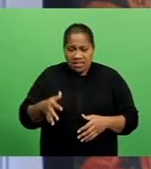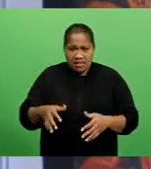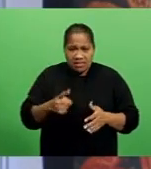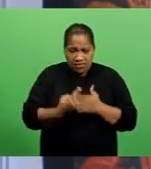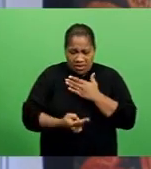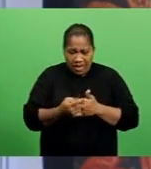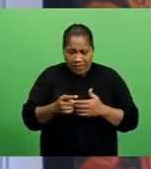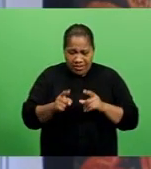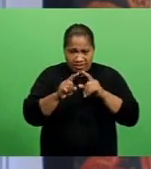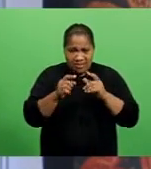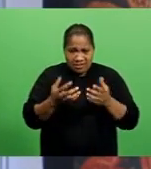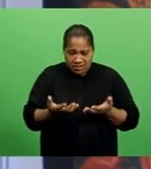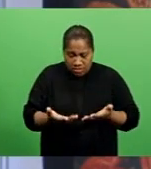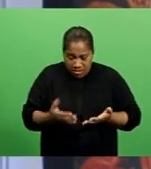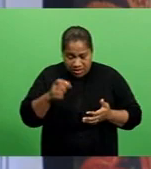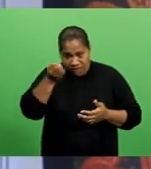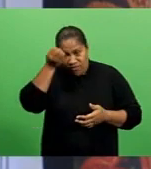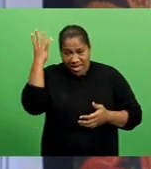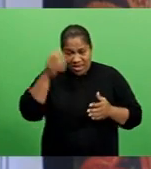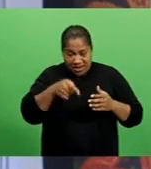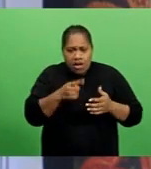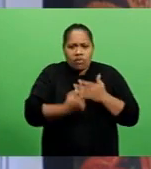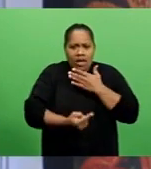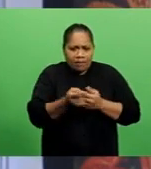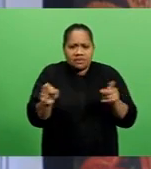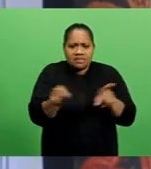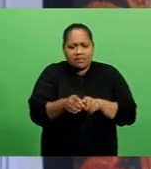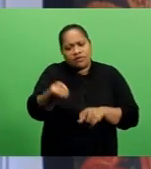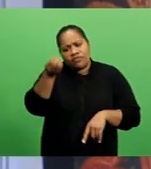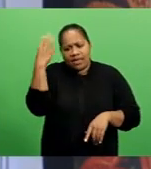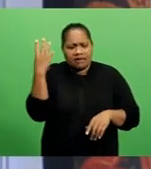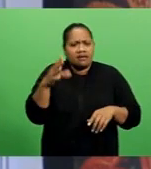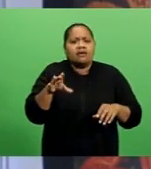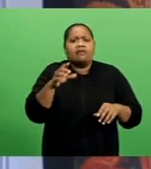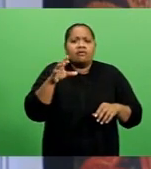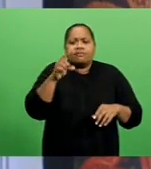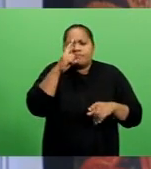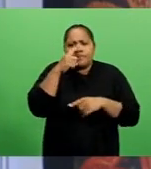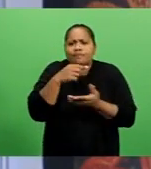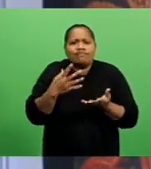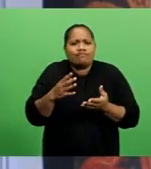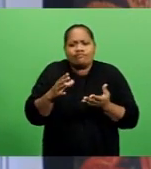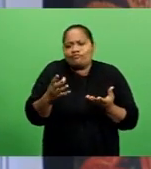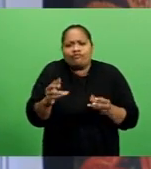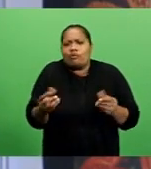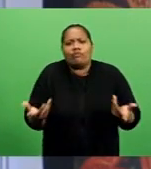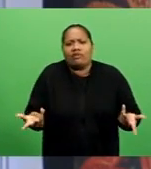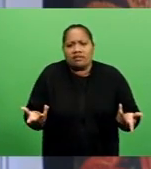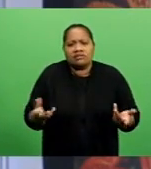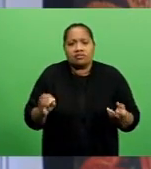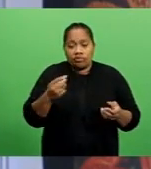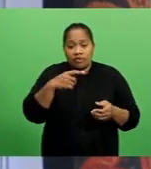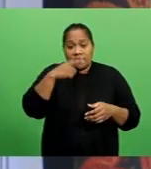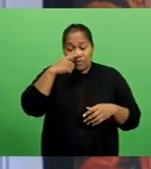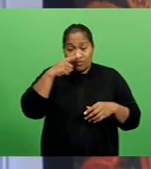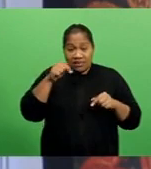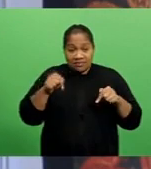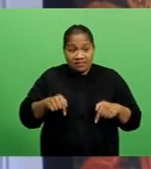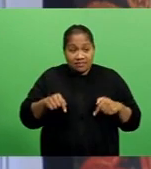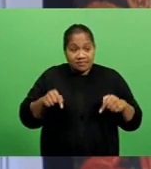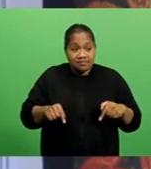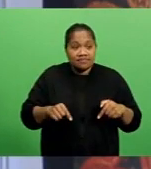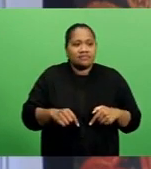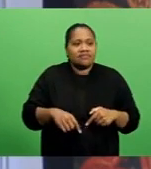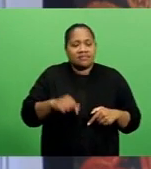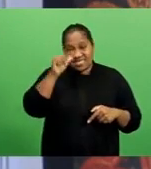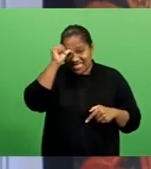your religion, traditions, culture. So the people of Fiji here, by keeping